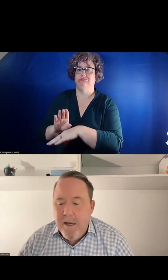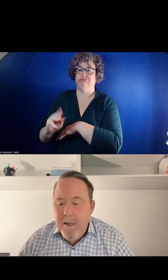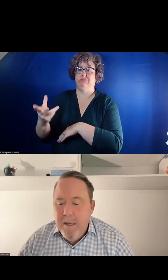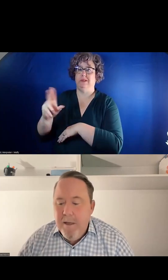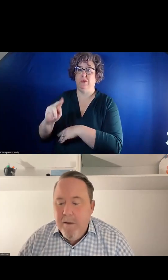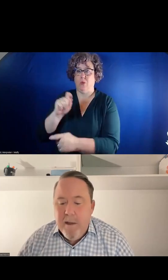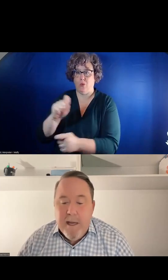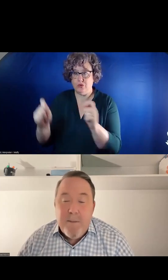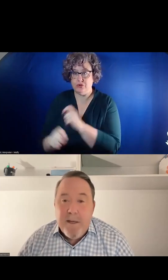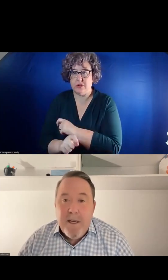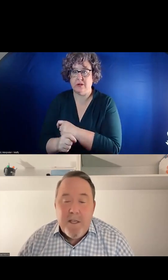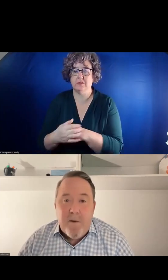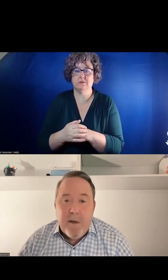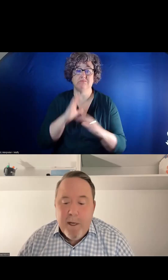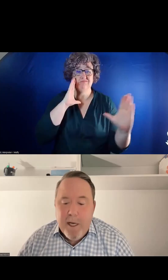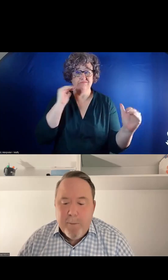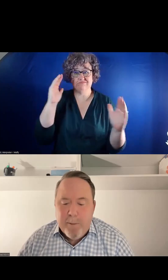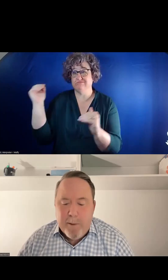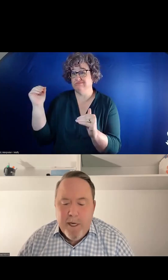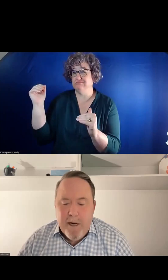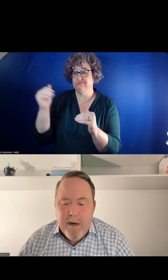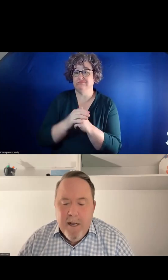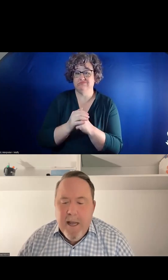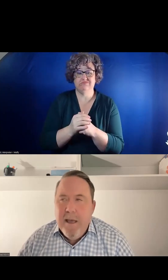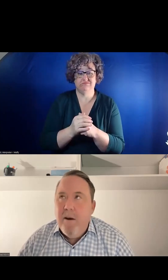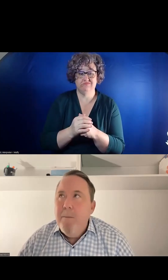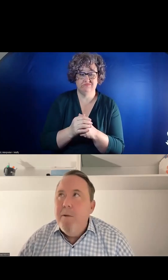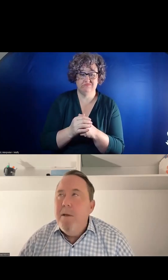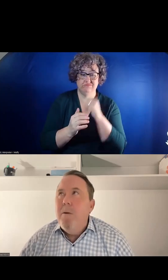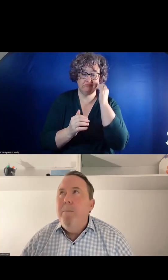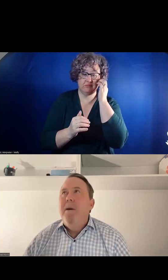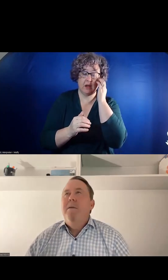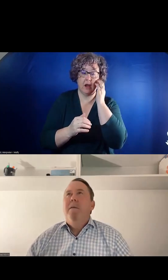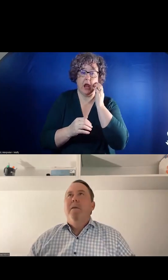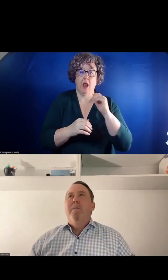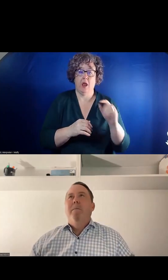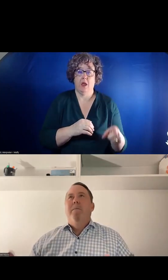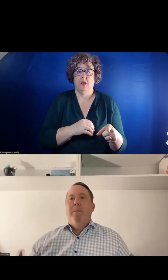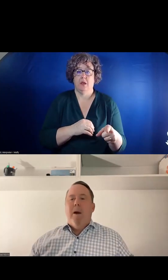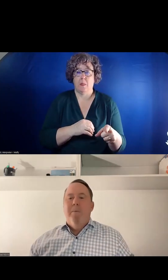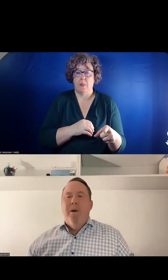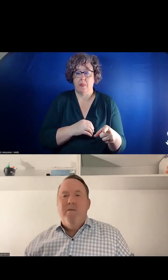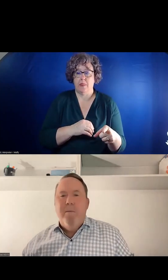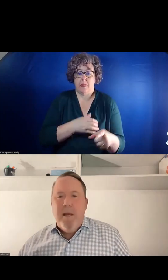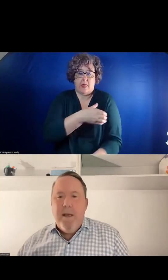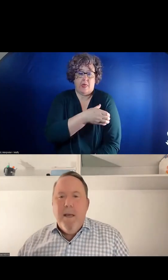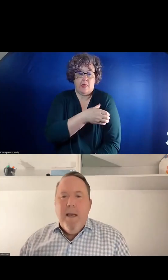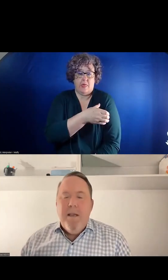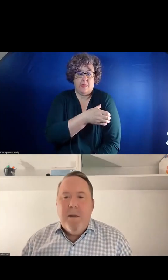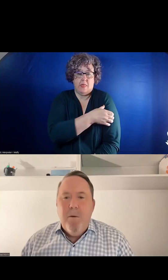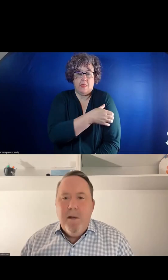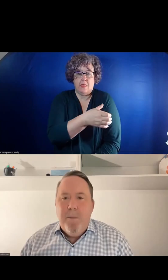and the expectations for equitable care. And they're able to, the power of peers for